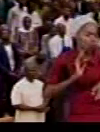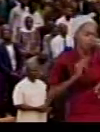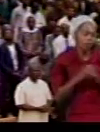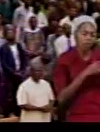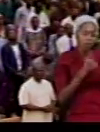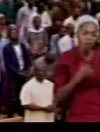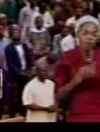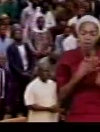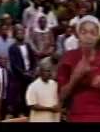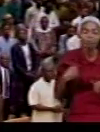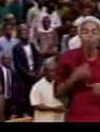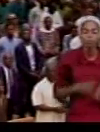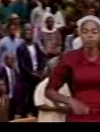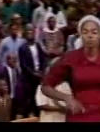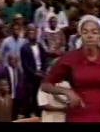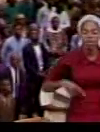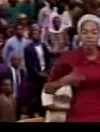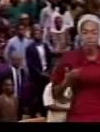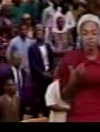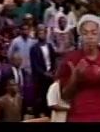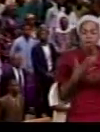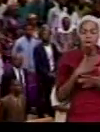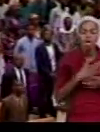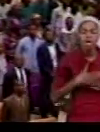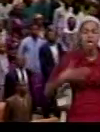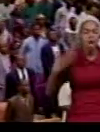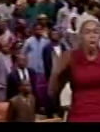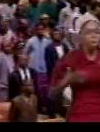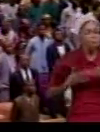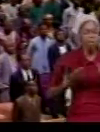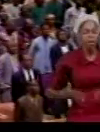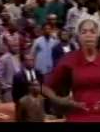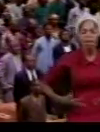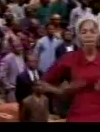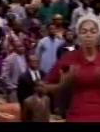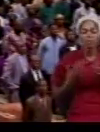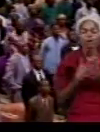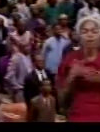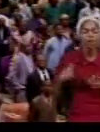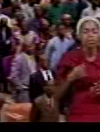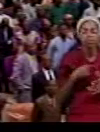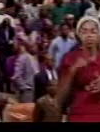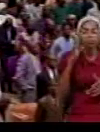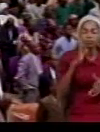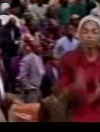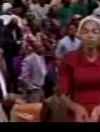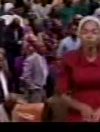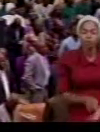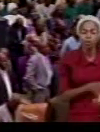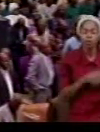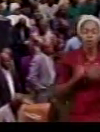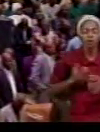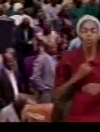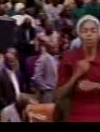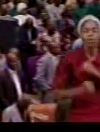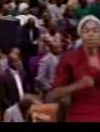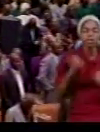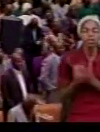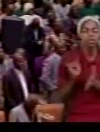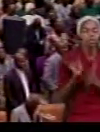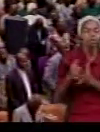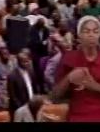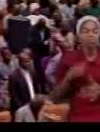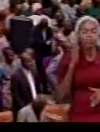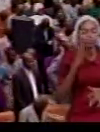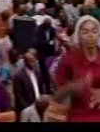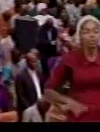live awesome life, happy life, a life that will prolong our years so that we can live longer to be